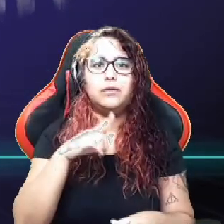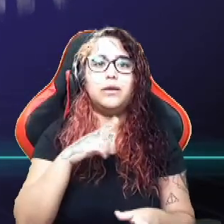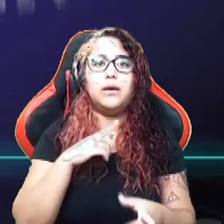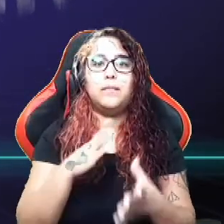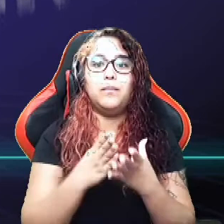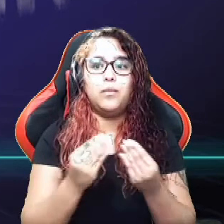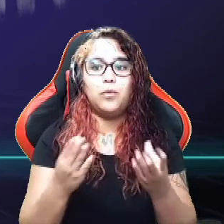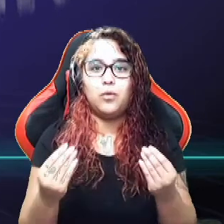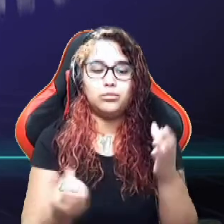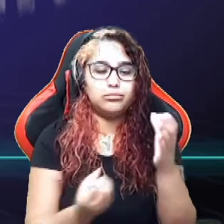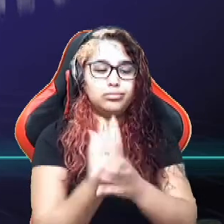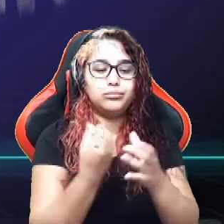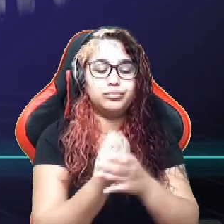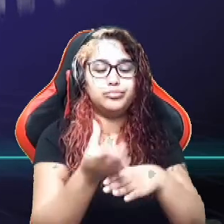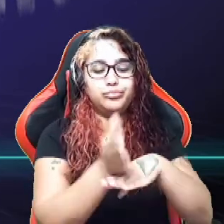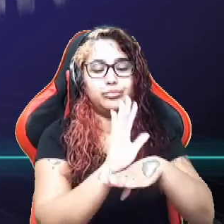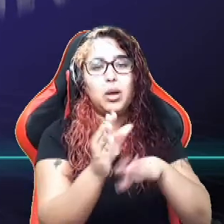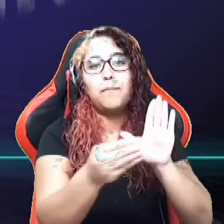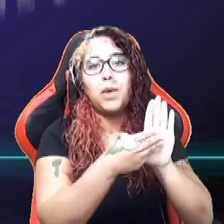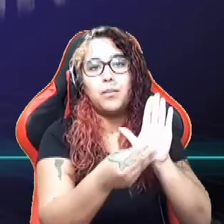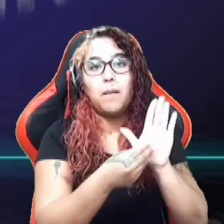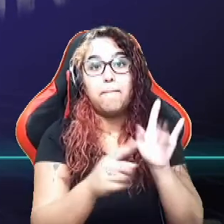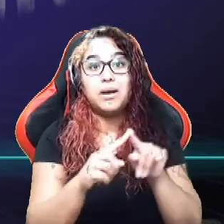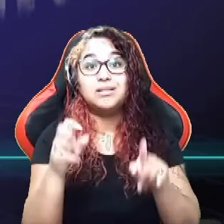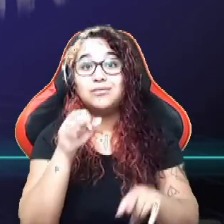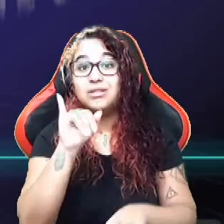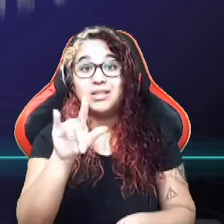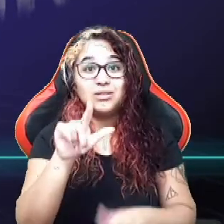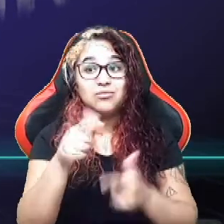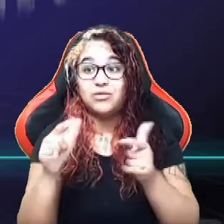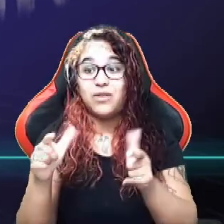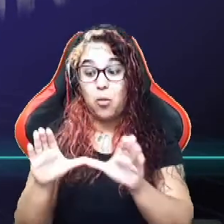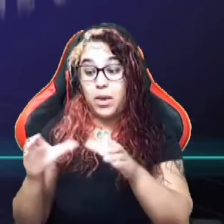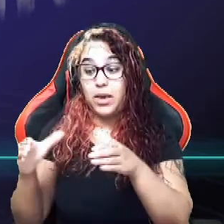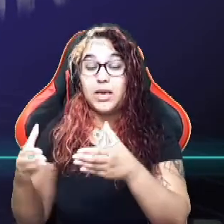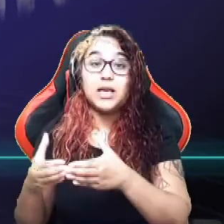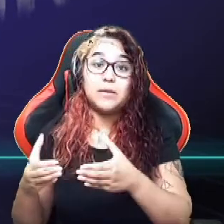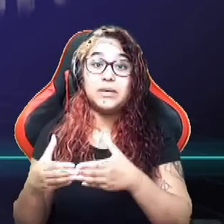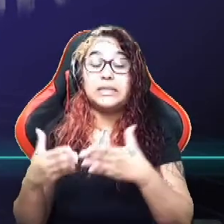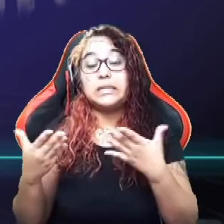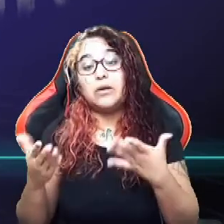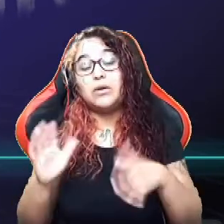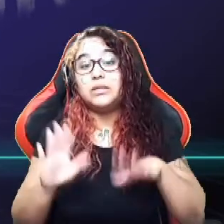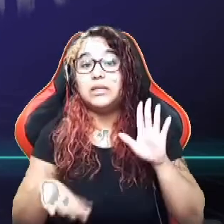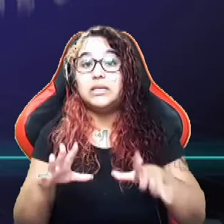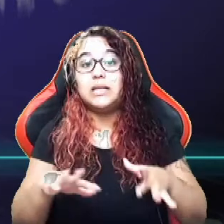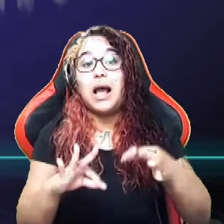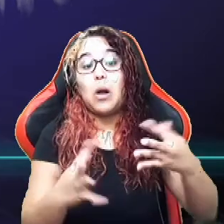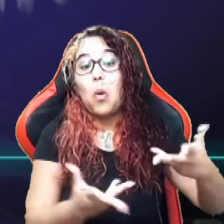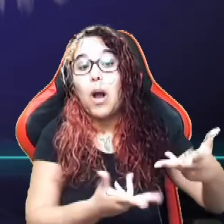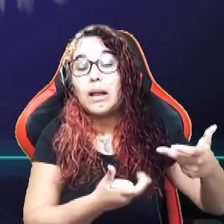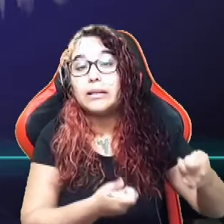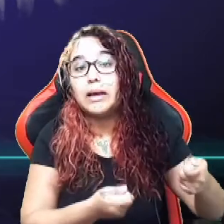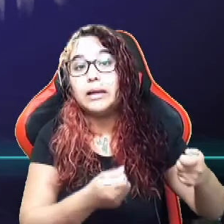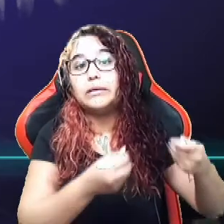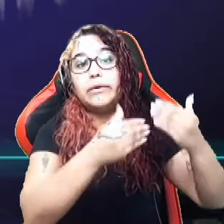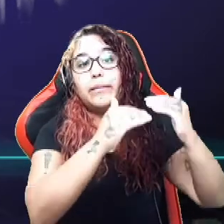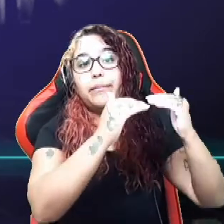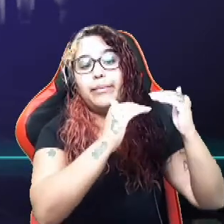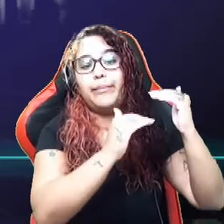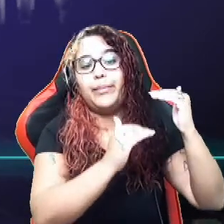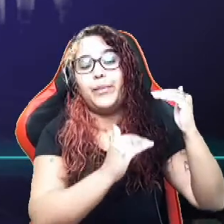that if we do it too much and if we don't have a team backing us up, we'll end up not cherishing